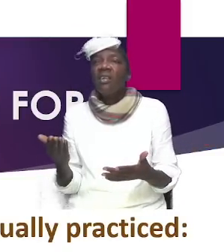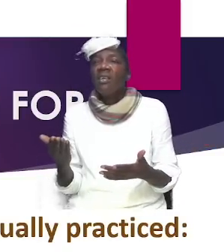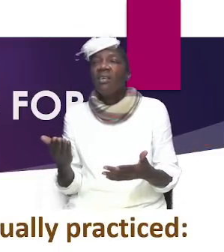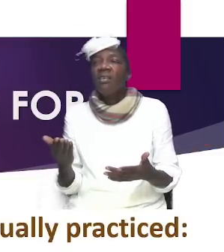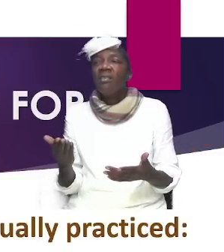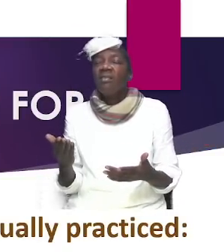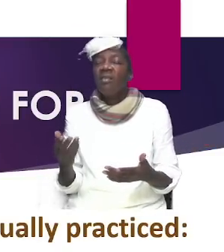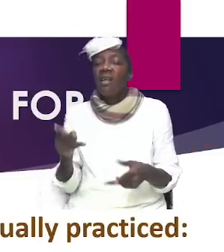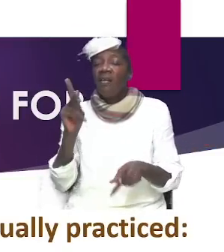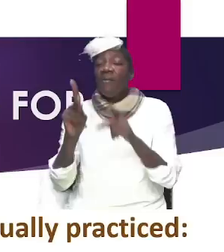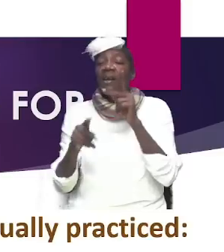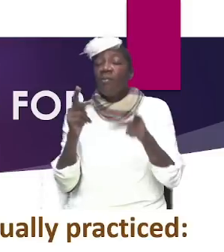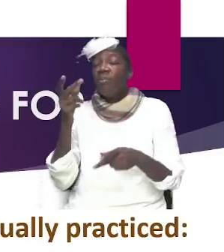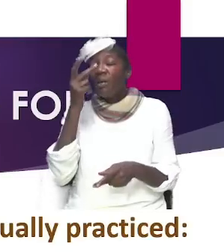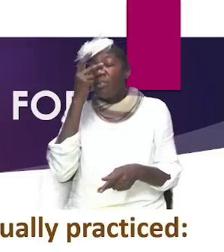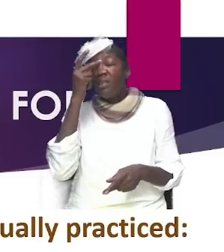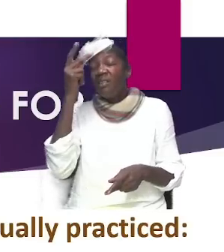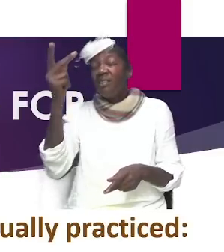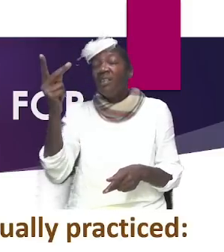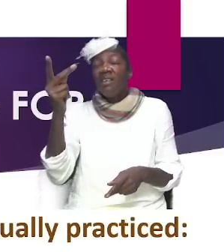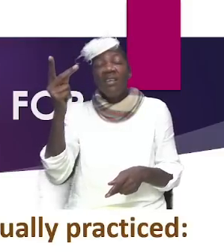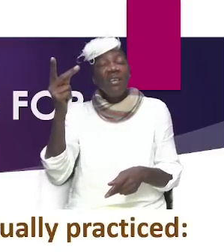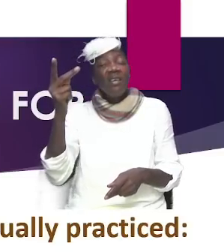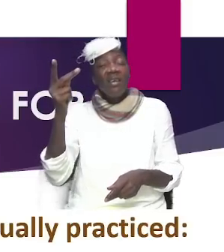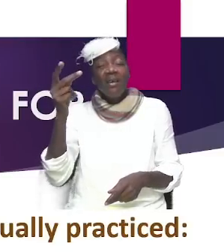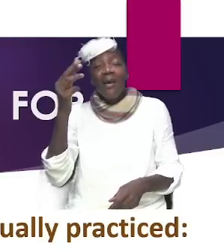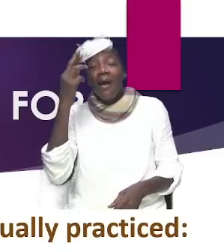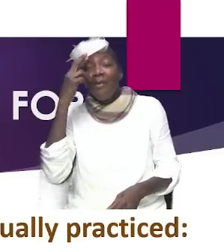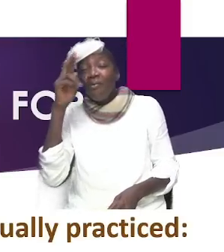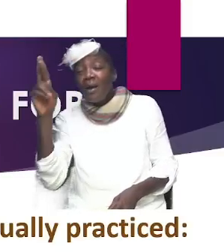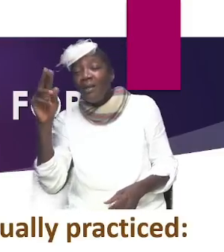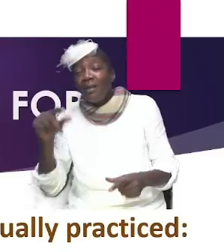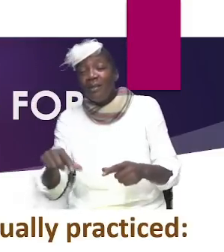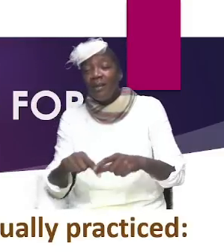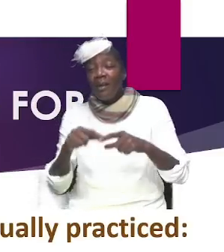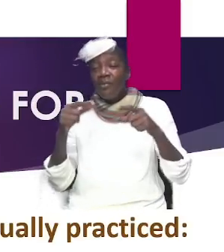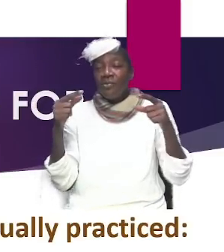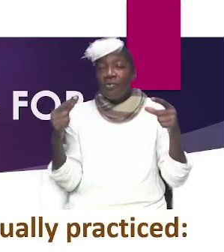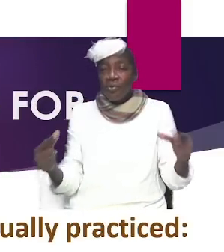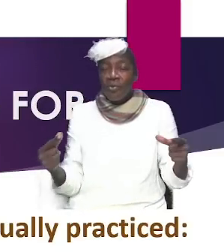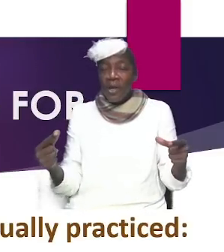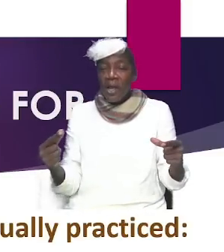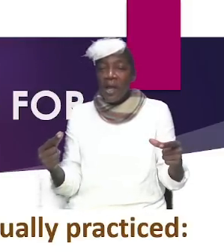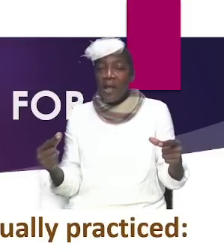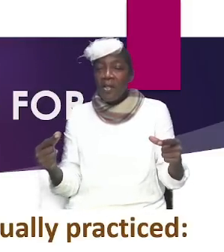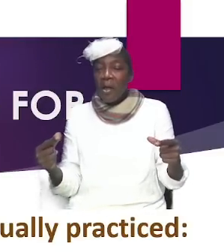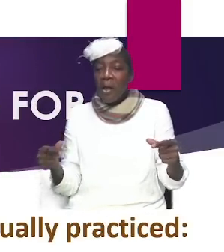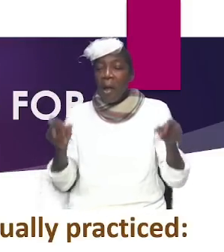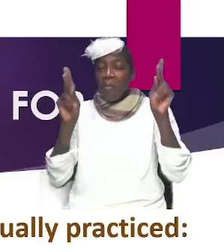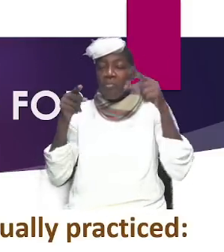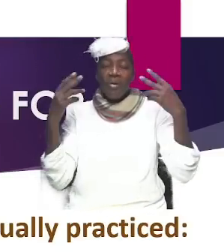people would see them and recognize them as great bastions of the community.